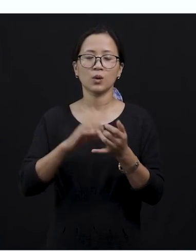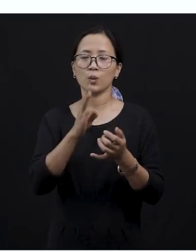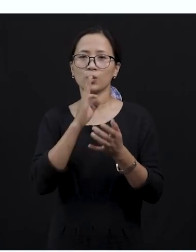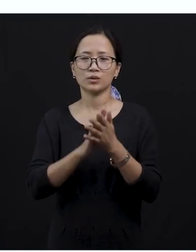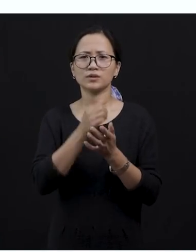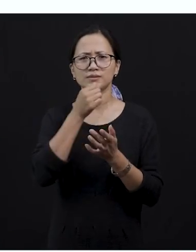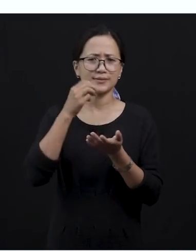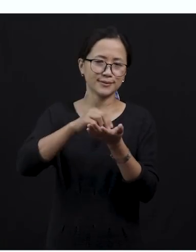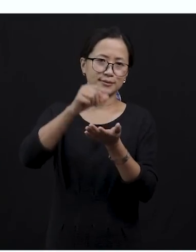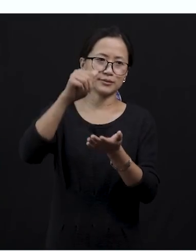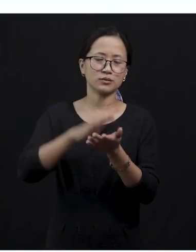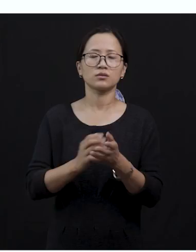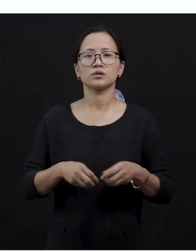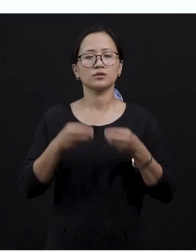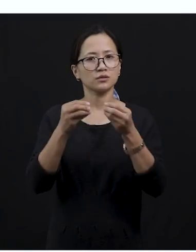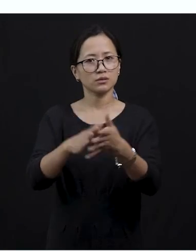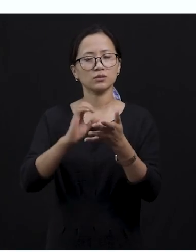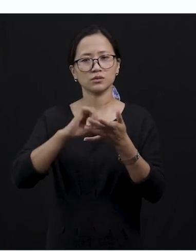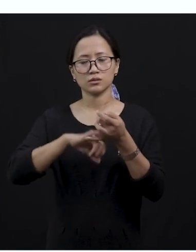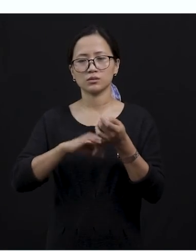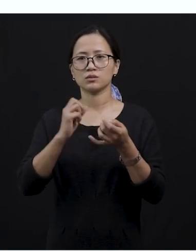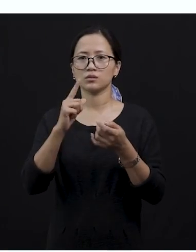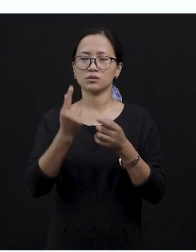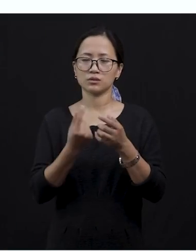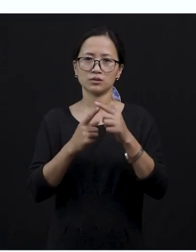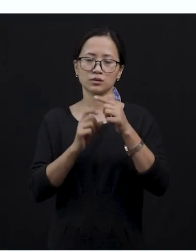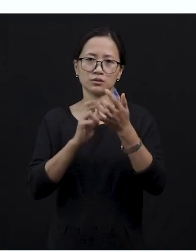which gives you a solution. So remember this.